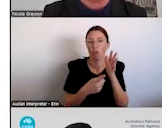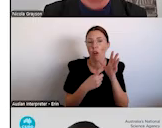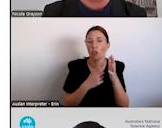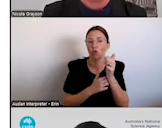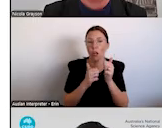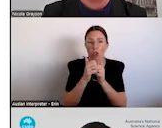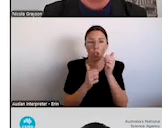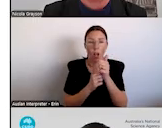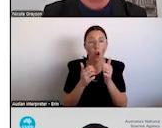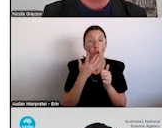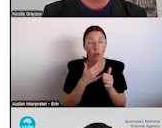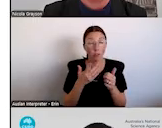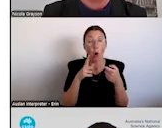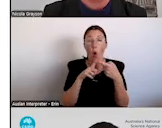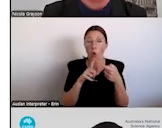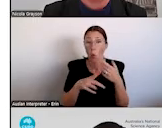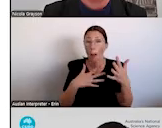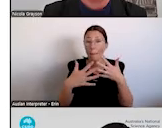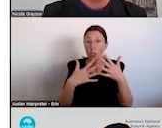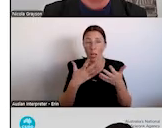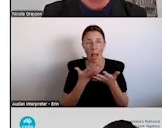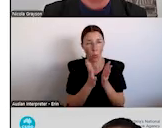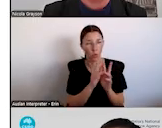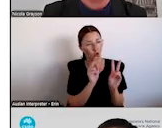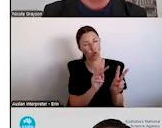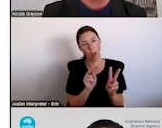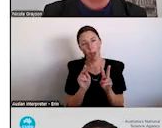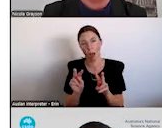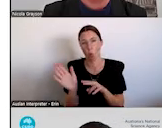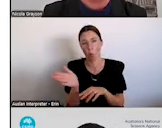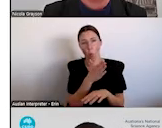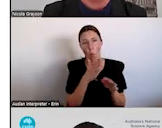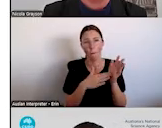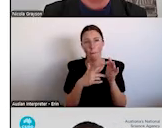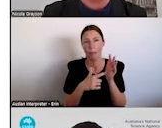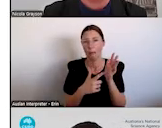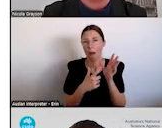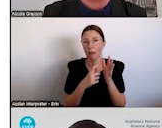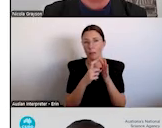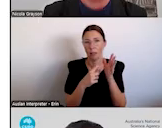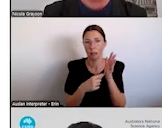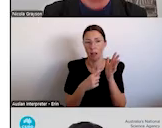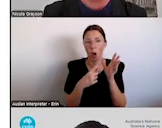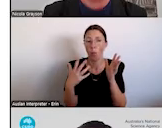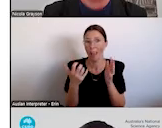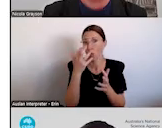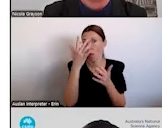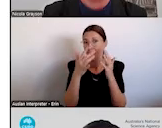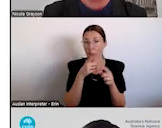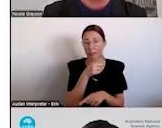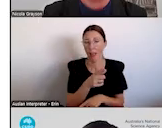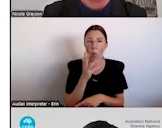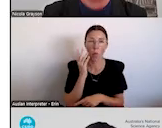ongoing management. Imagine you're tracking all this metadata, everything. We have to consider that when we recommend some technologies to be